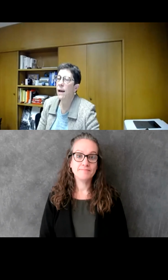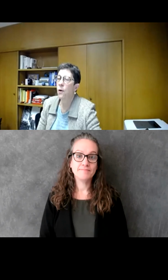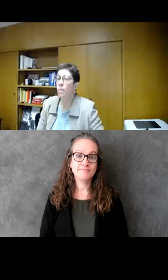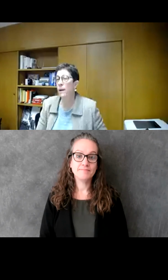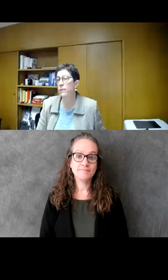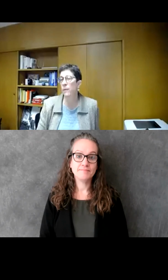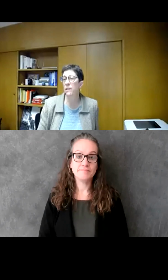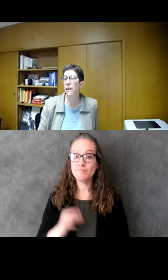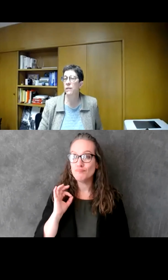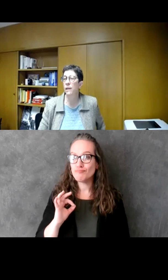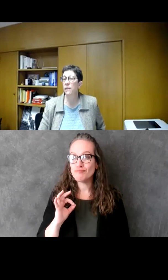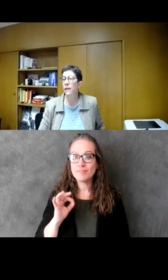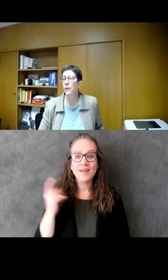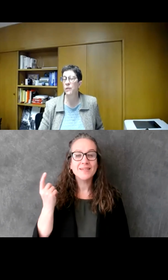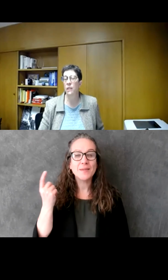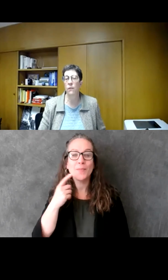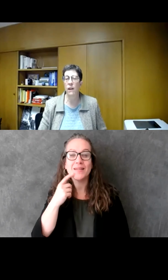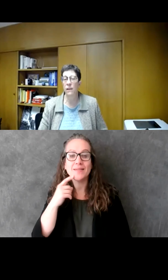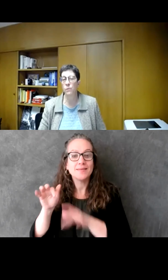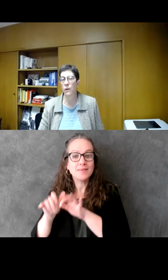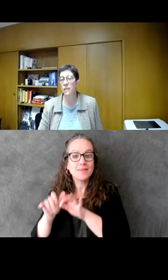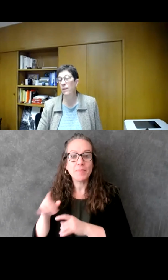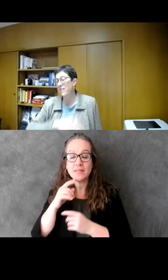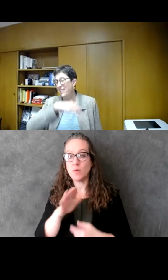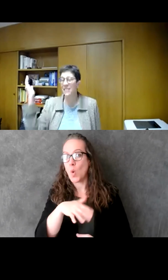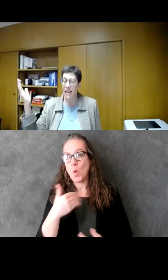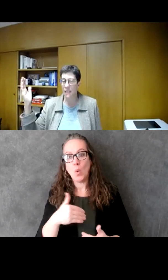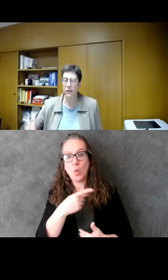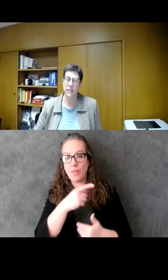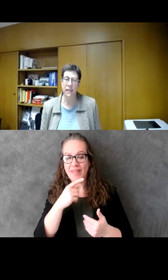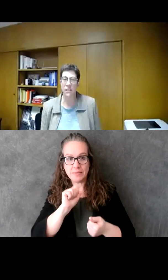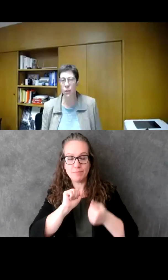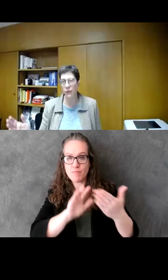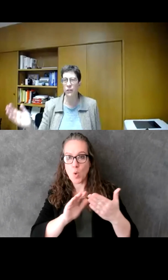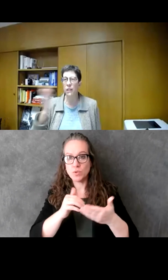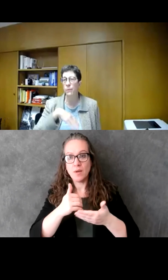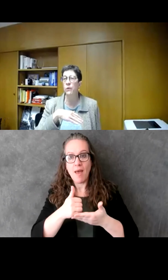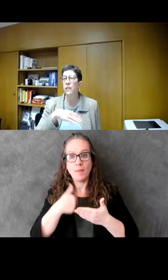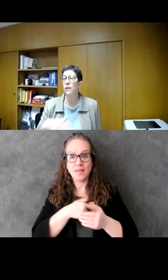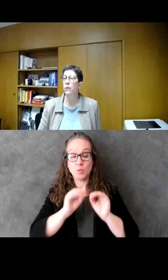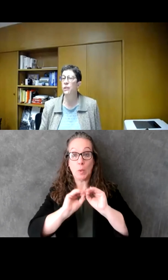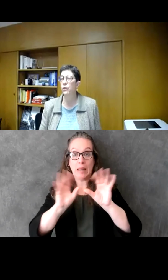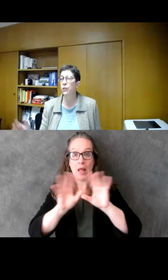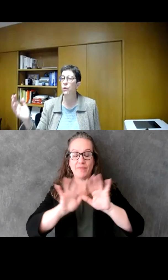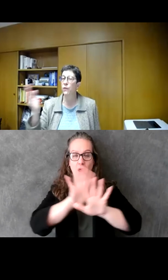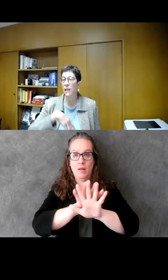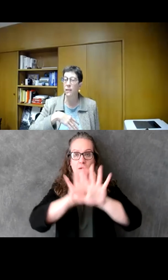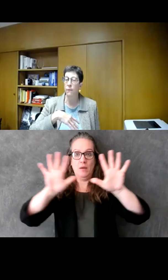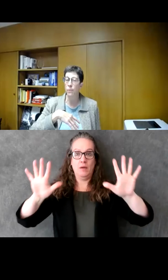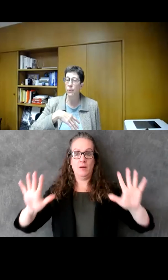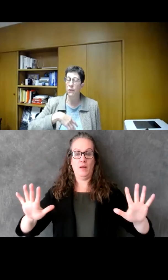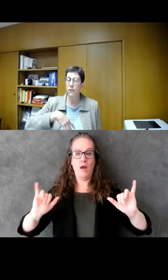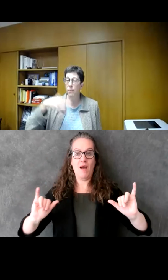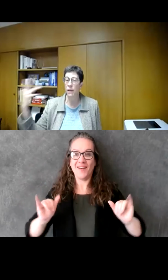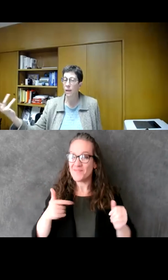Great. Yeah, I hope somebody said it helps to clarify things more easily, which is exactly our intent. It's so interesting because we use it in our research too for kind of